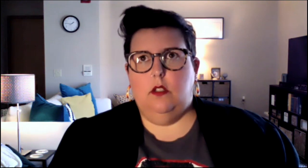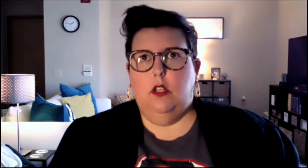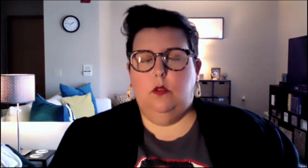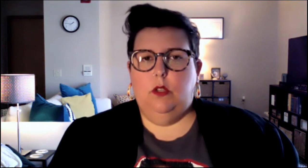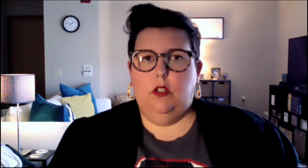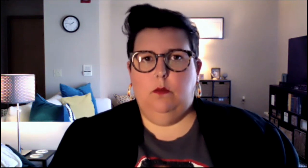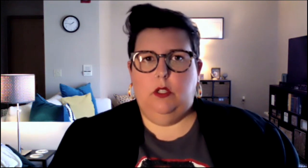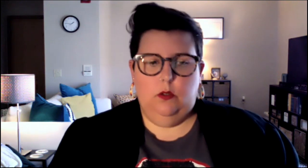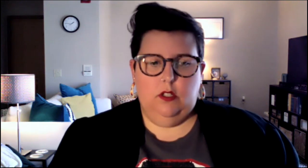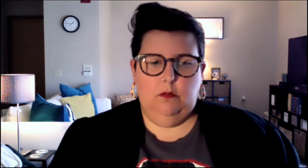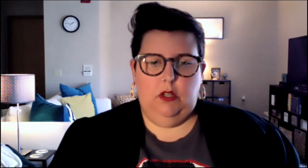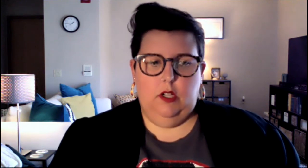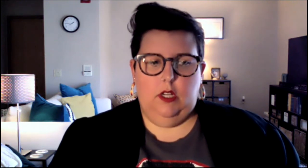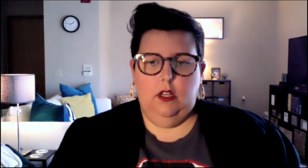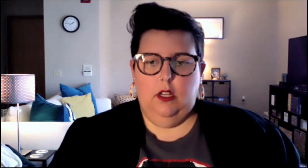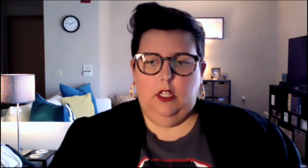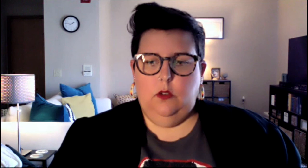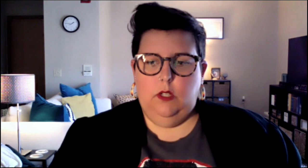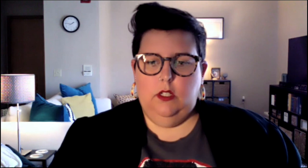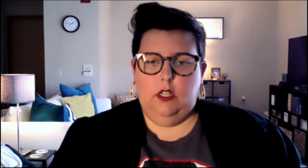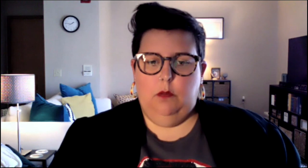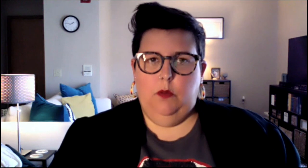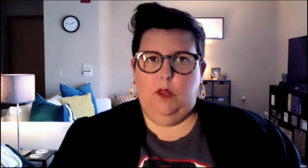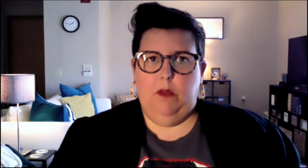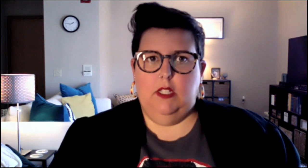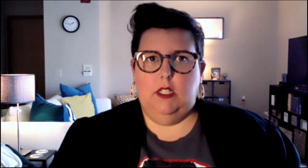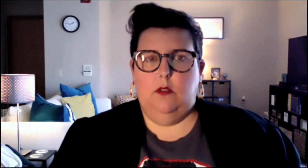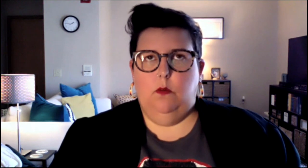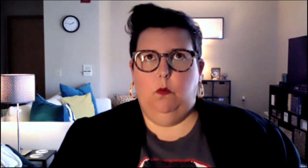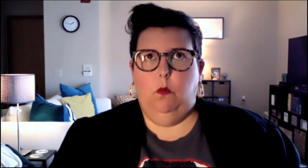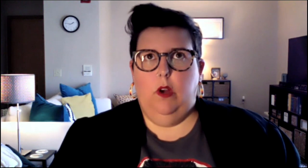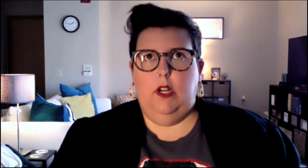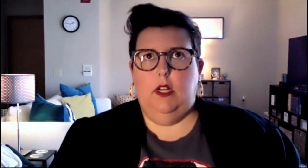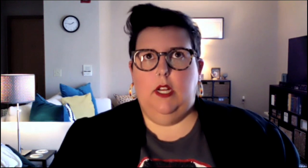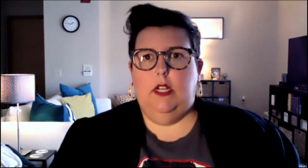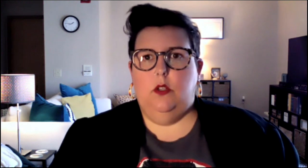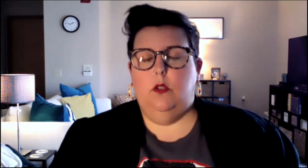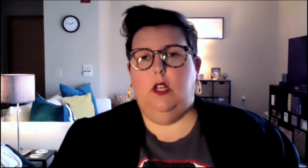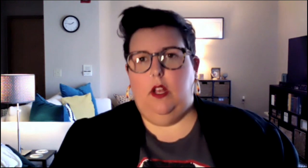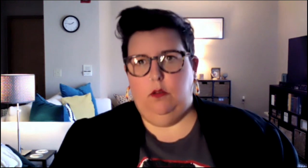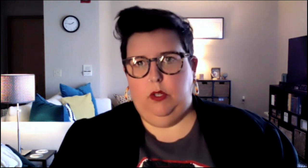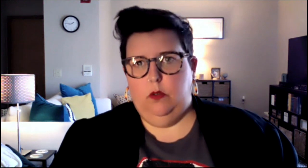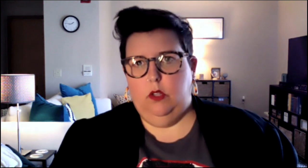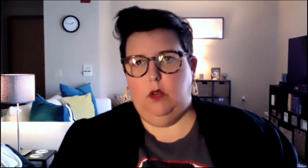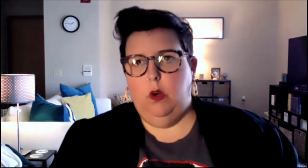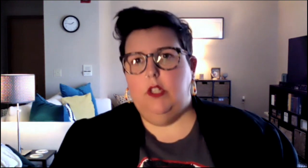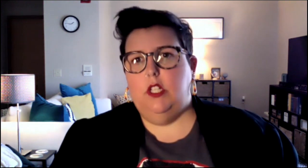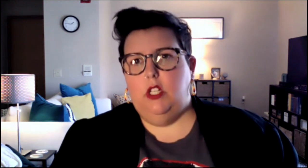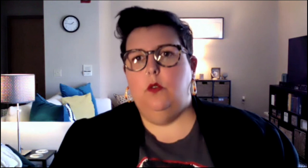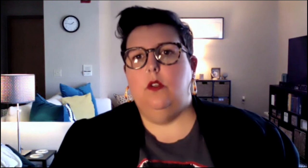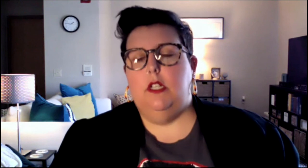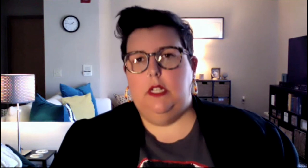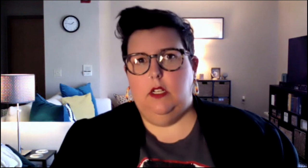us. So when you come into a community, you need to come in with the mindset of what can I do to help you? Like, what do